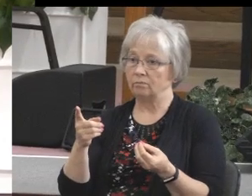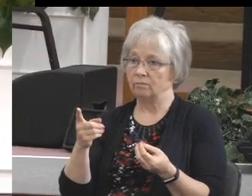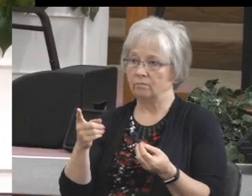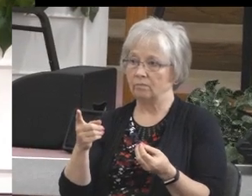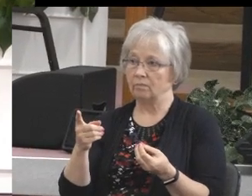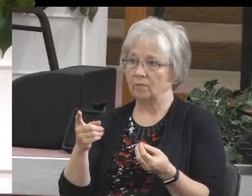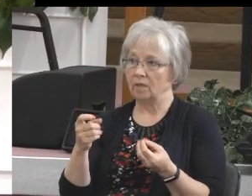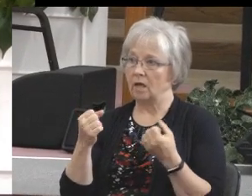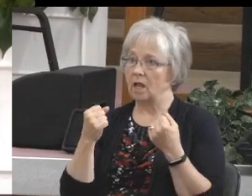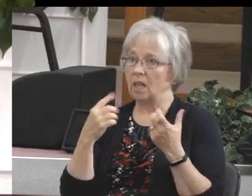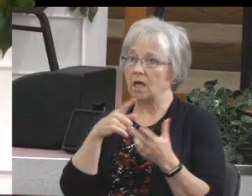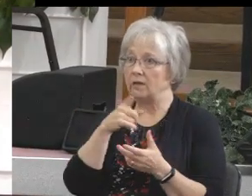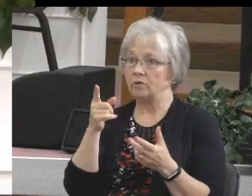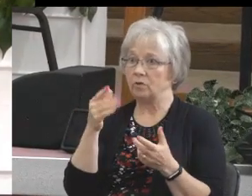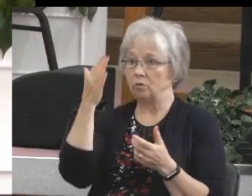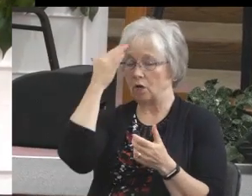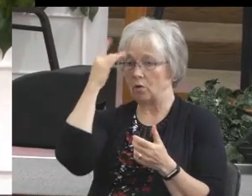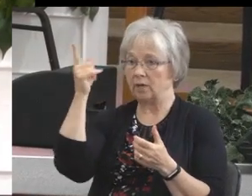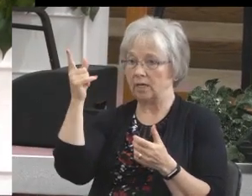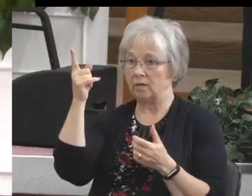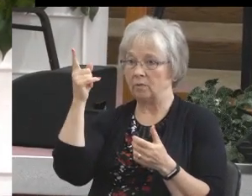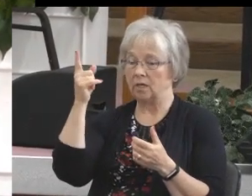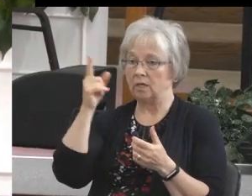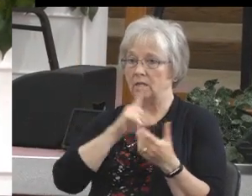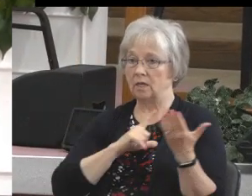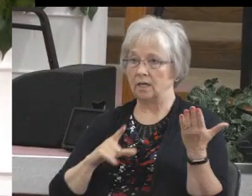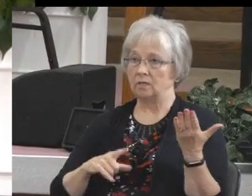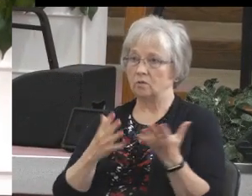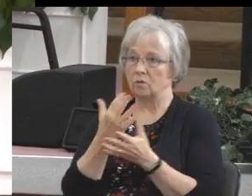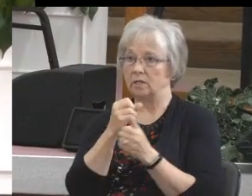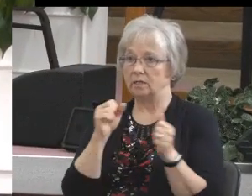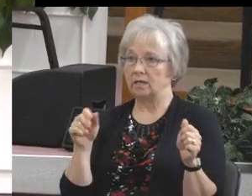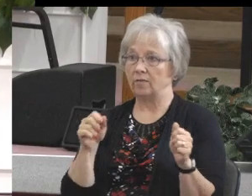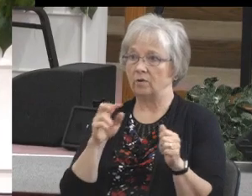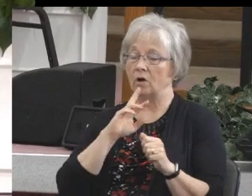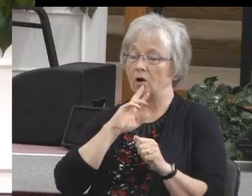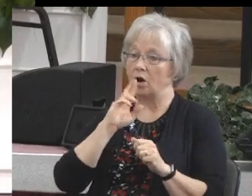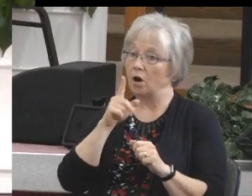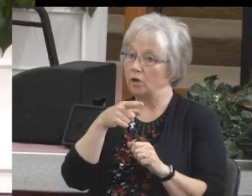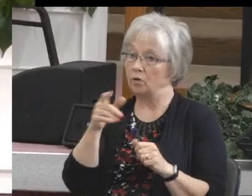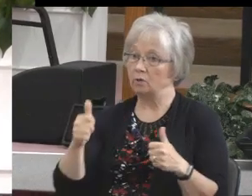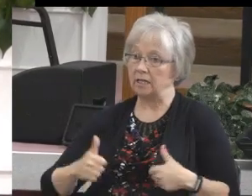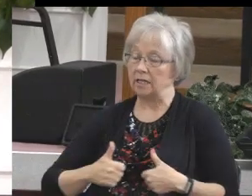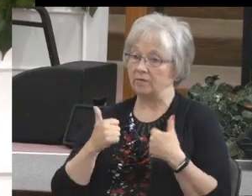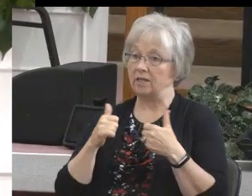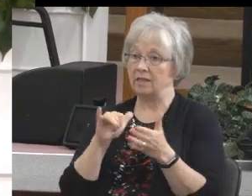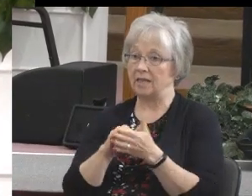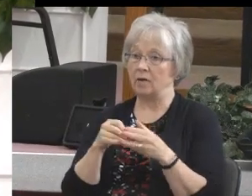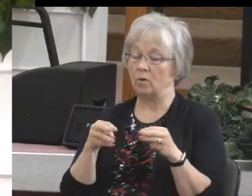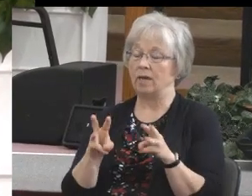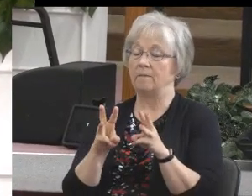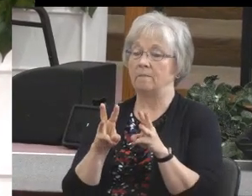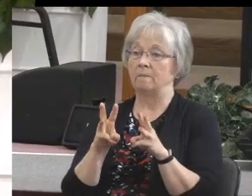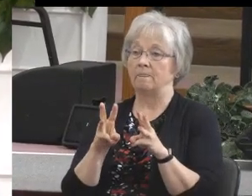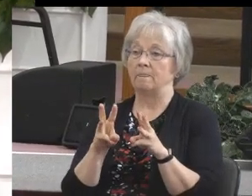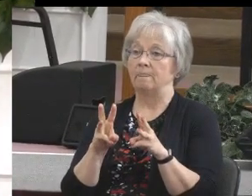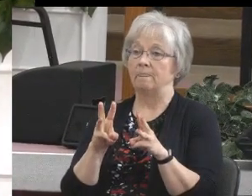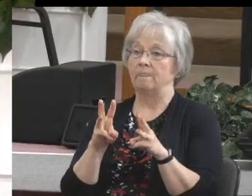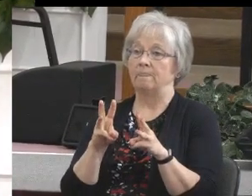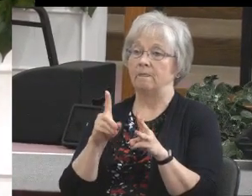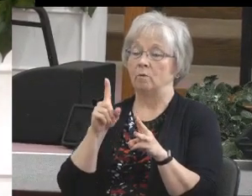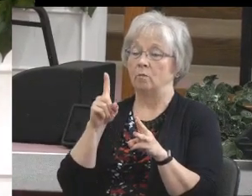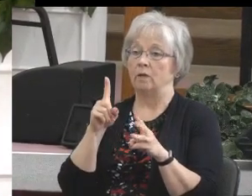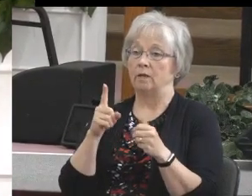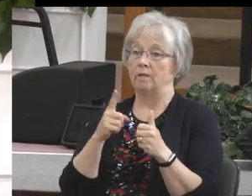For many of you, you know Him as Lord and Savior. Are you living it? You know, one of the first ways we live it is